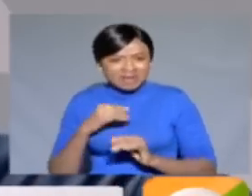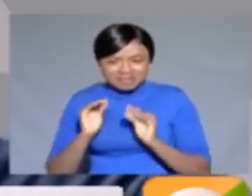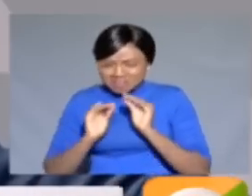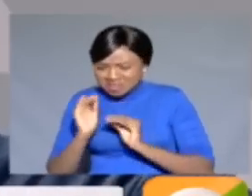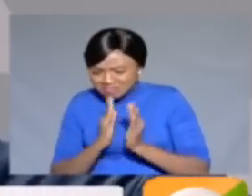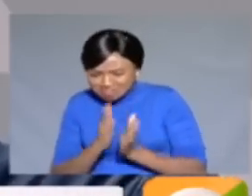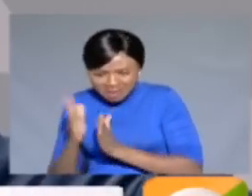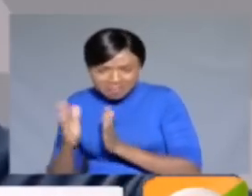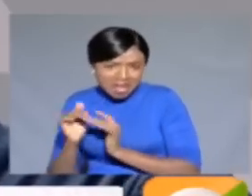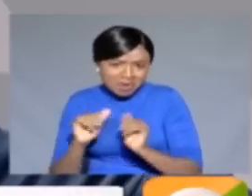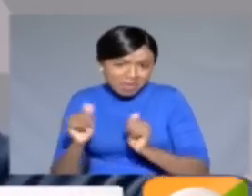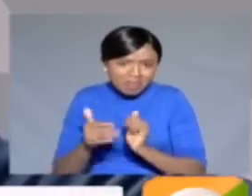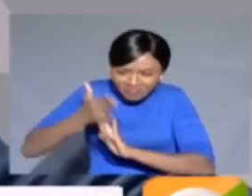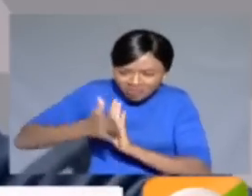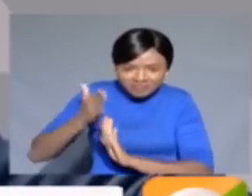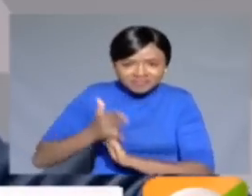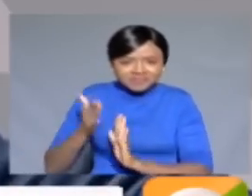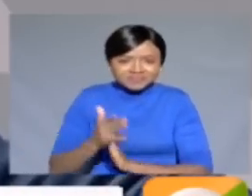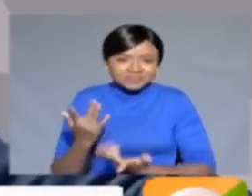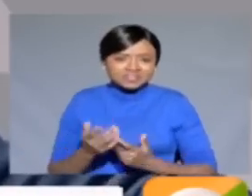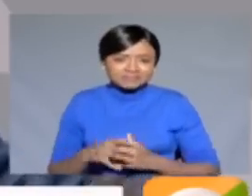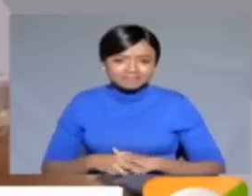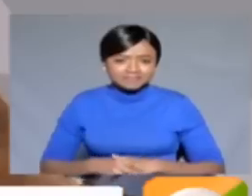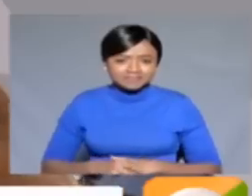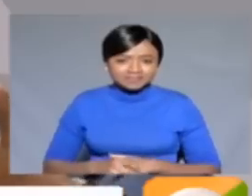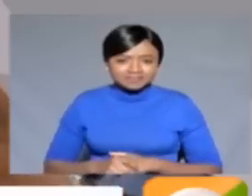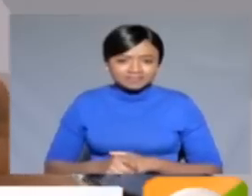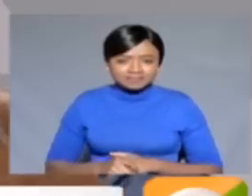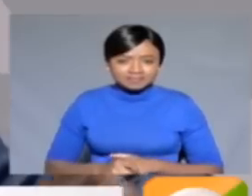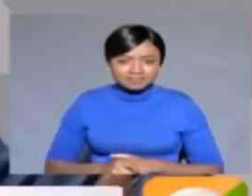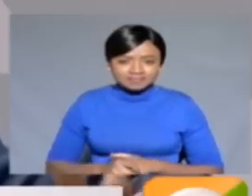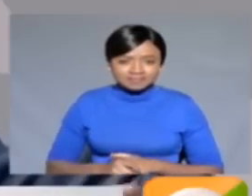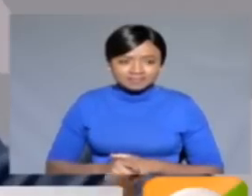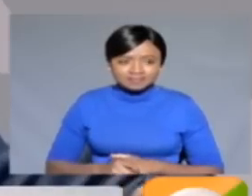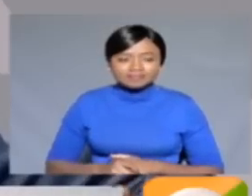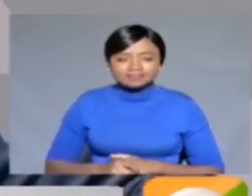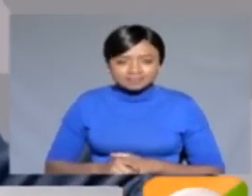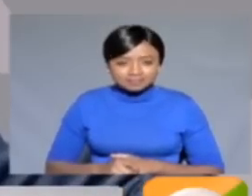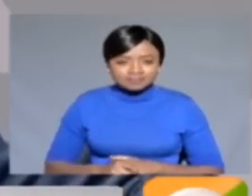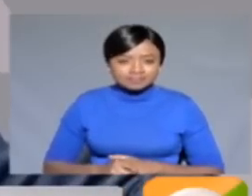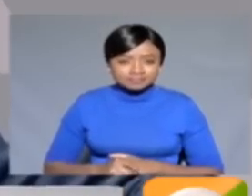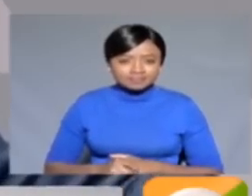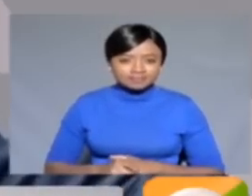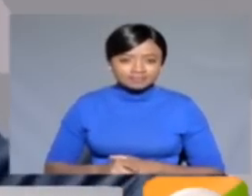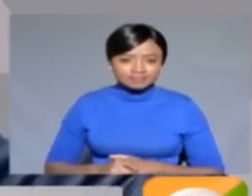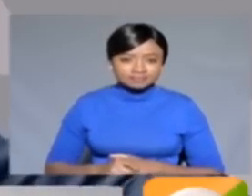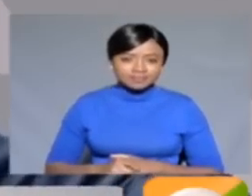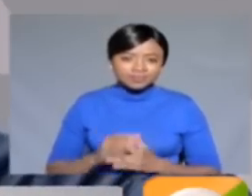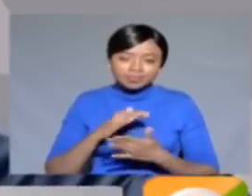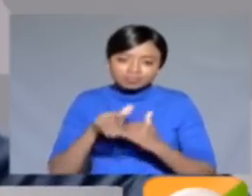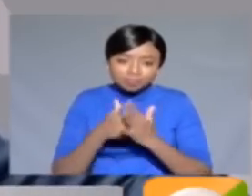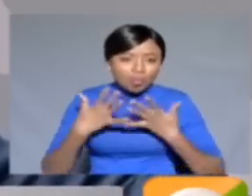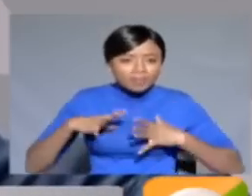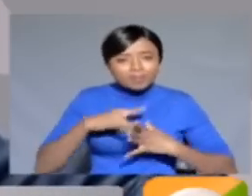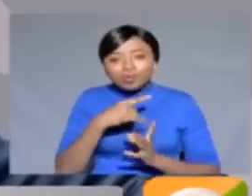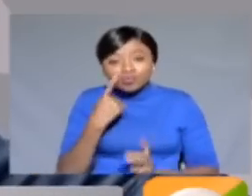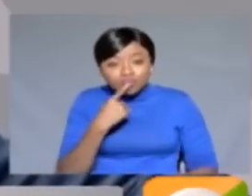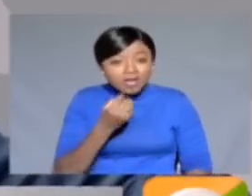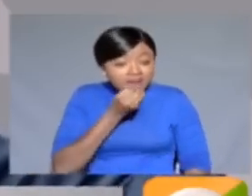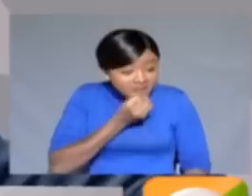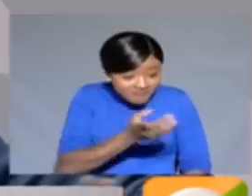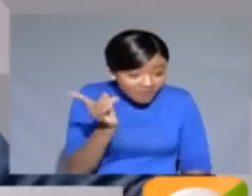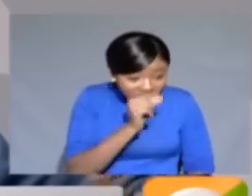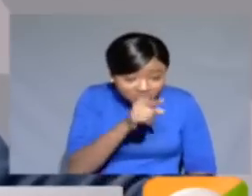something which I had to do fairly quickly. But for sure, I mean, at some point, because it's a terrible word. And everybody who's told that they've got